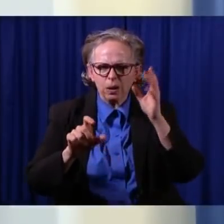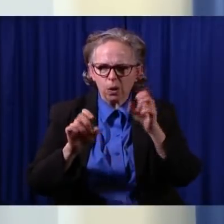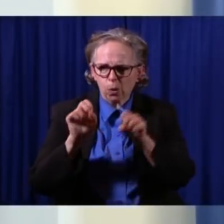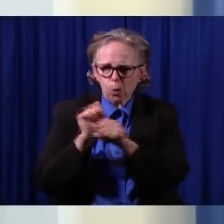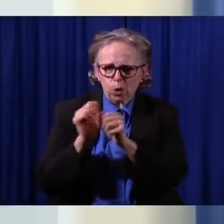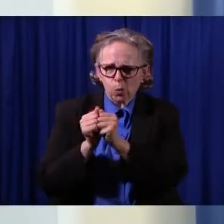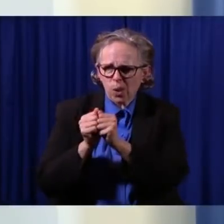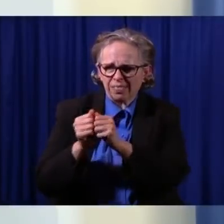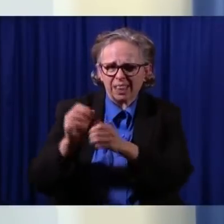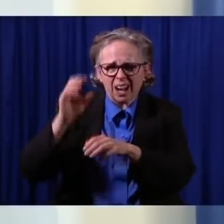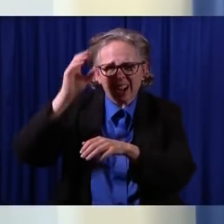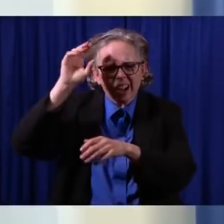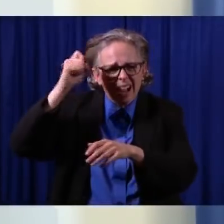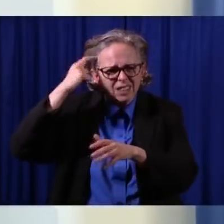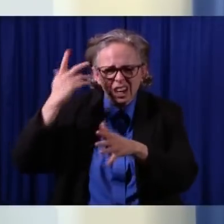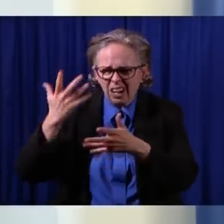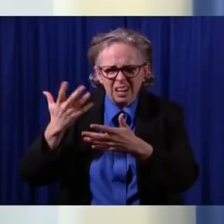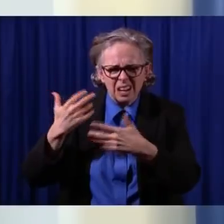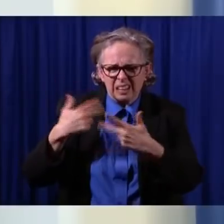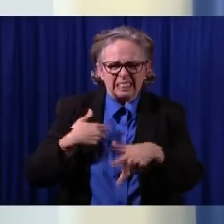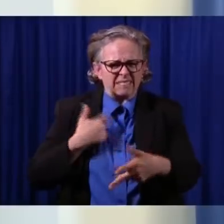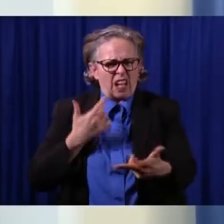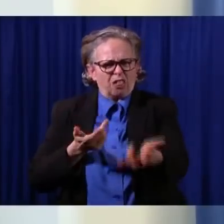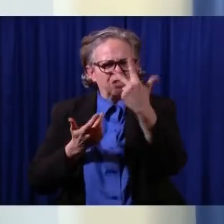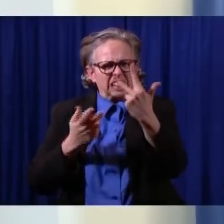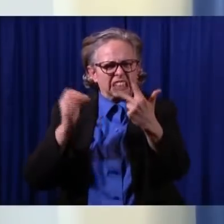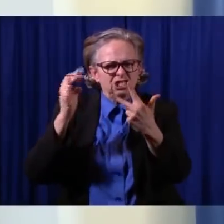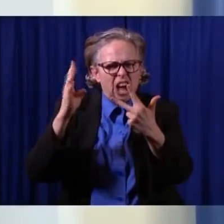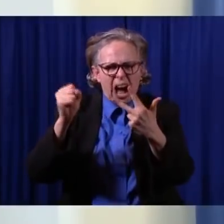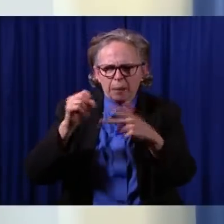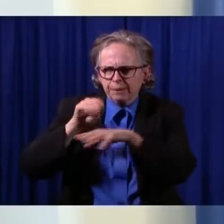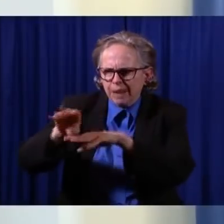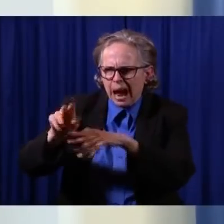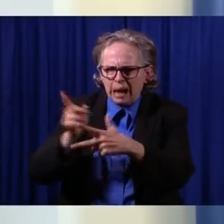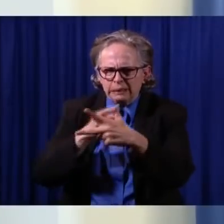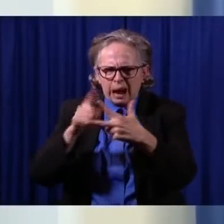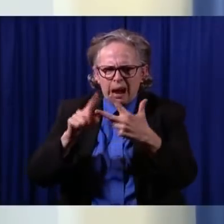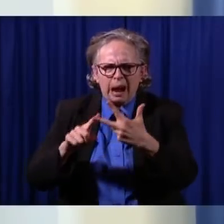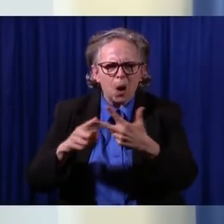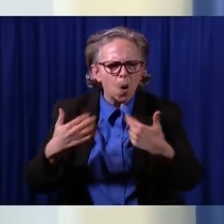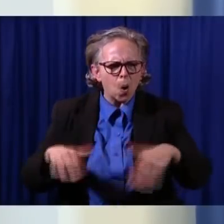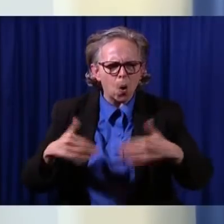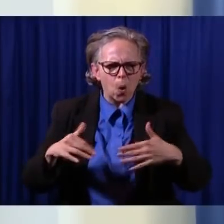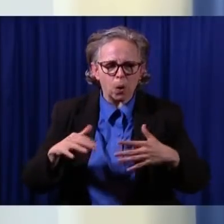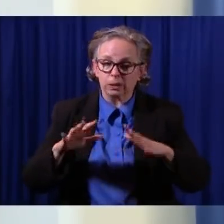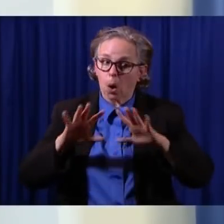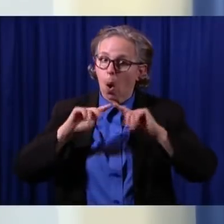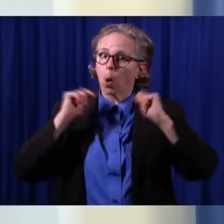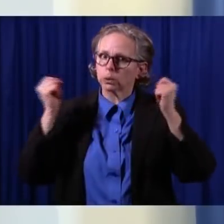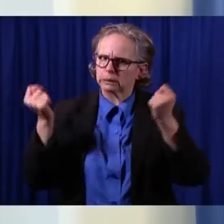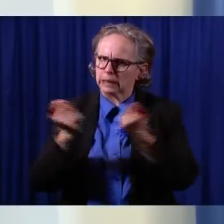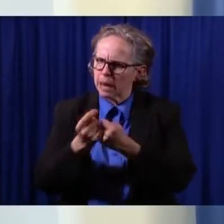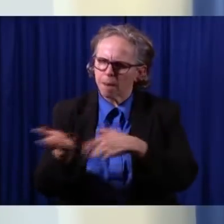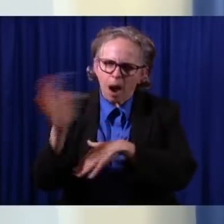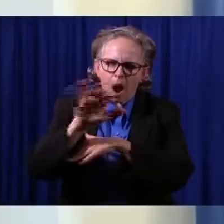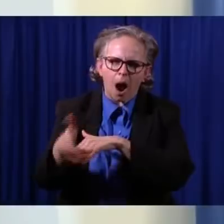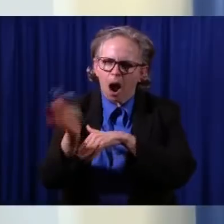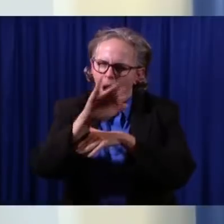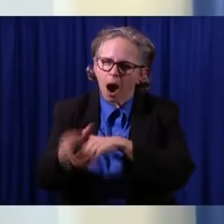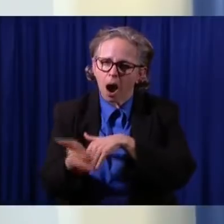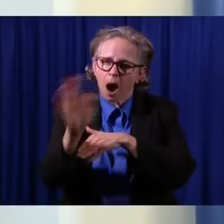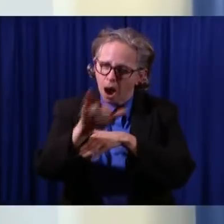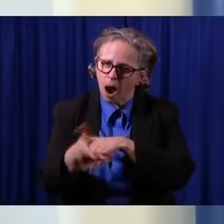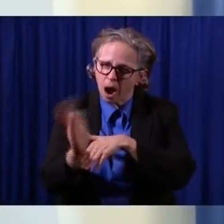3 jobs, and we have all worked. This whole team has worked literally every hour of every day. And I'm a person